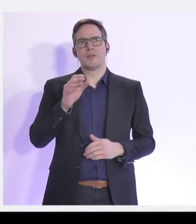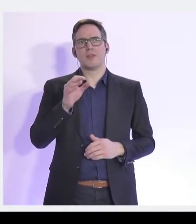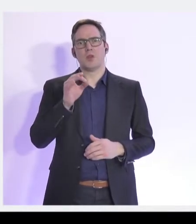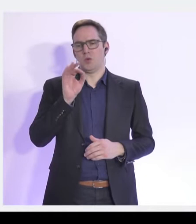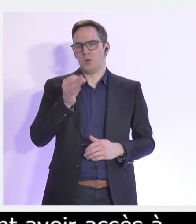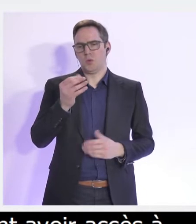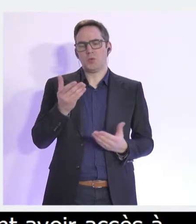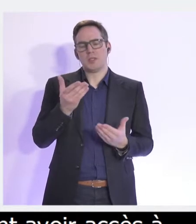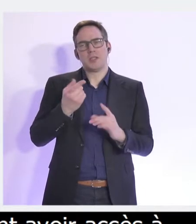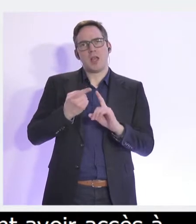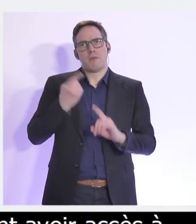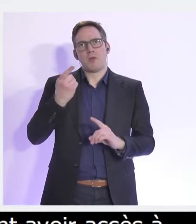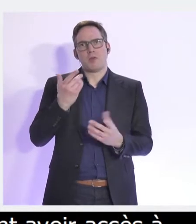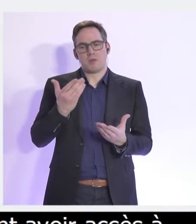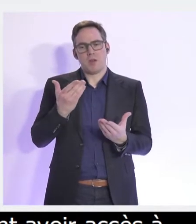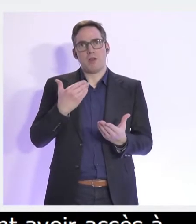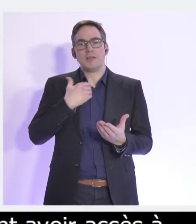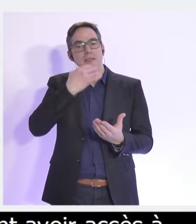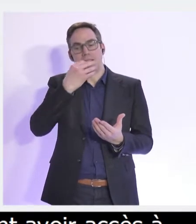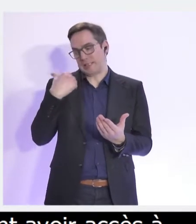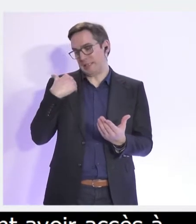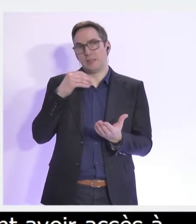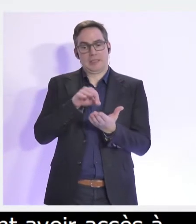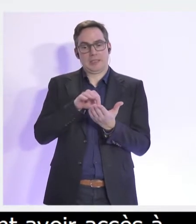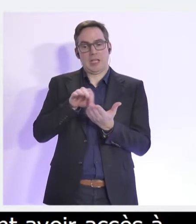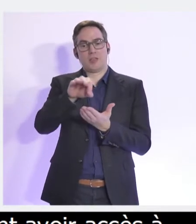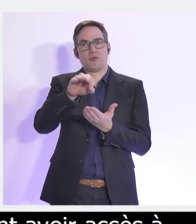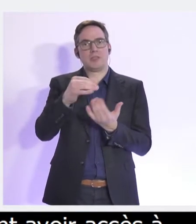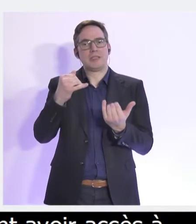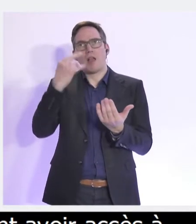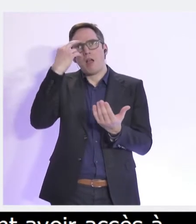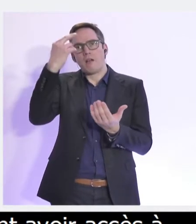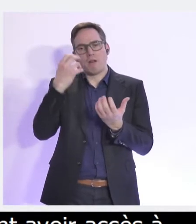strategy, because there we can put all our resources